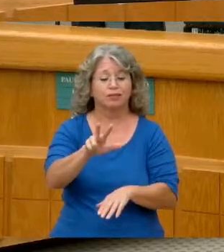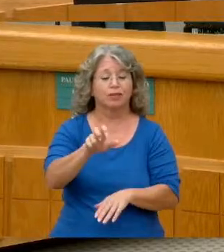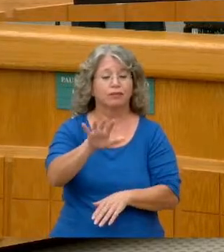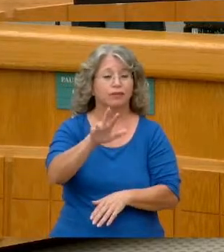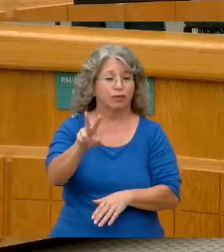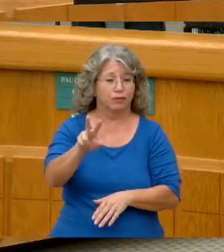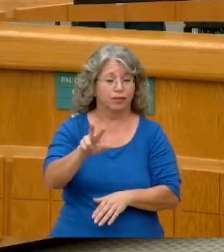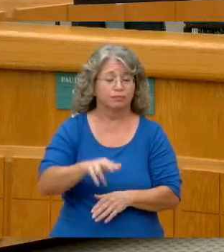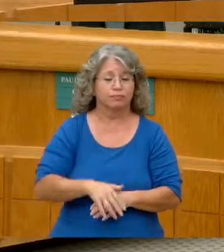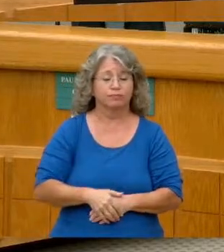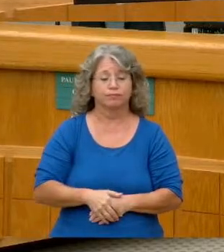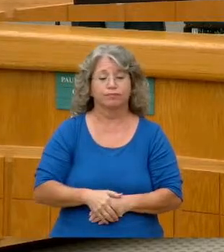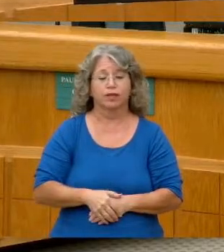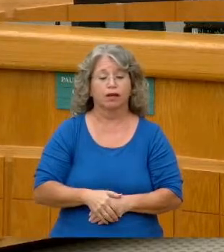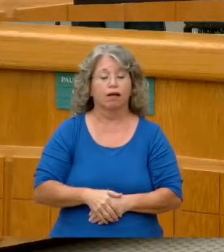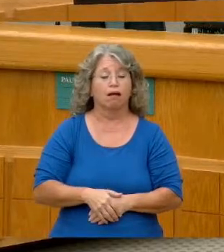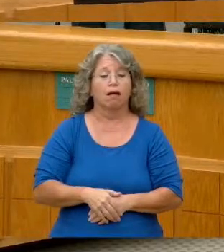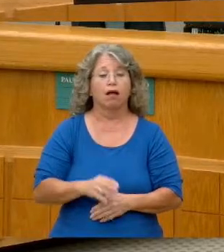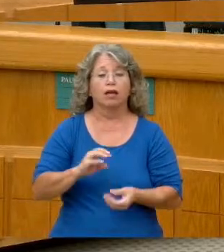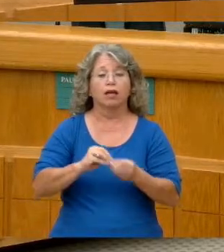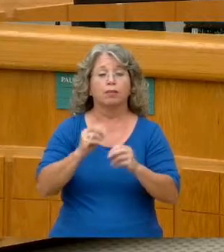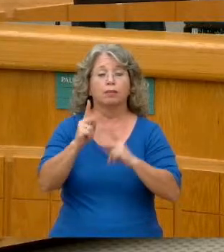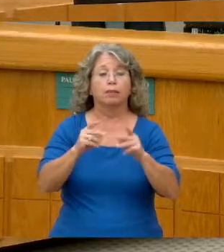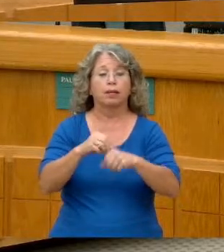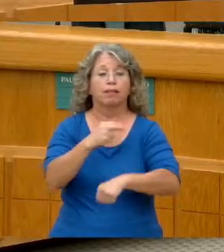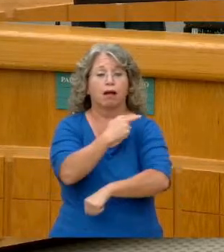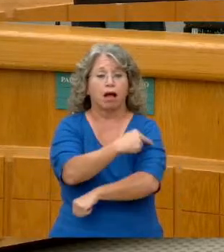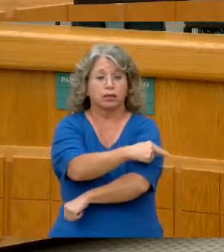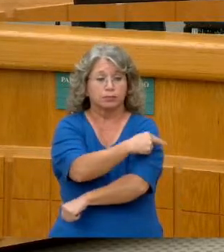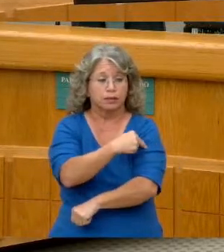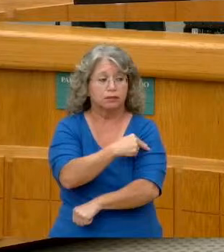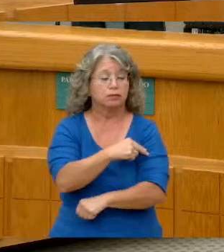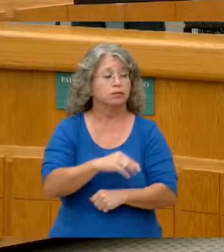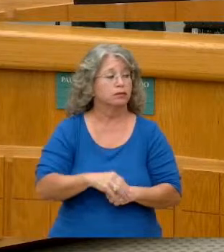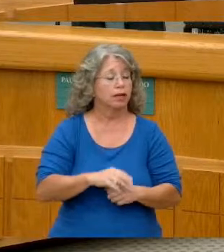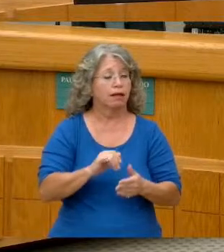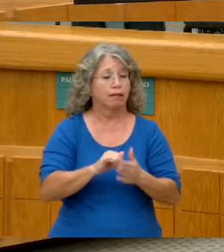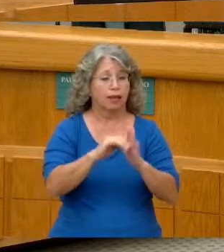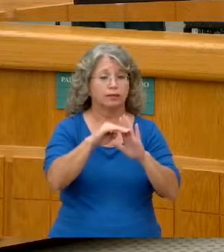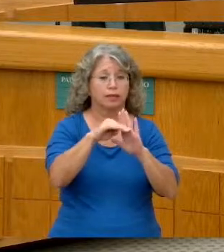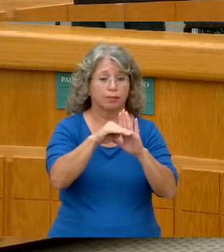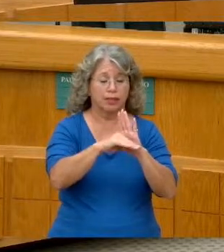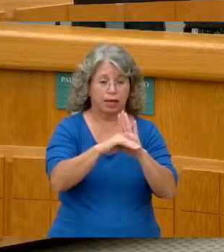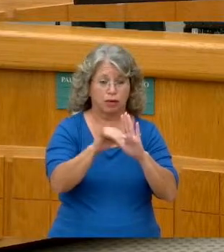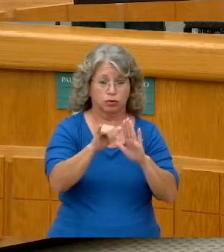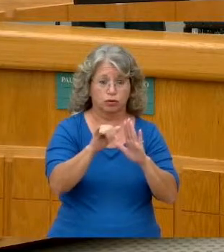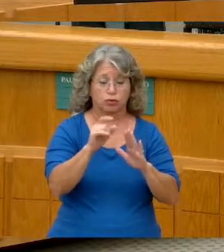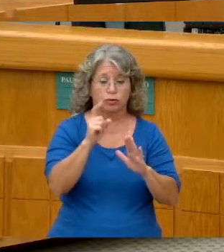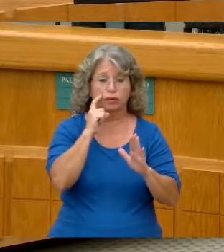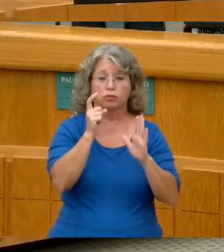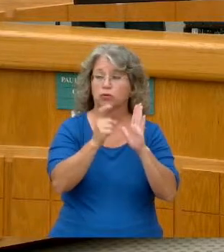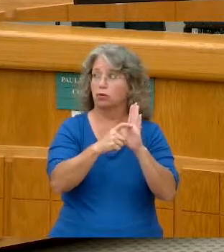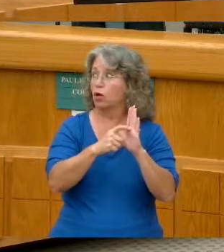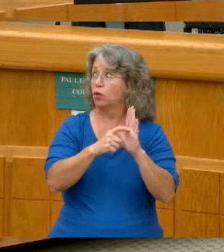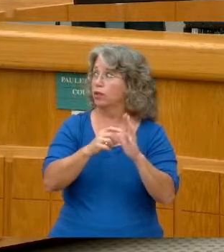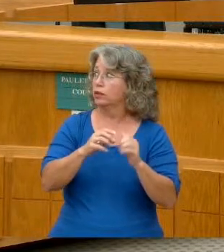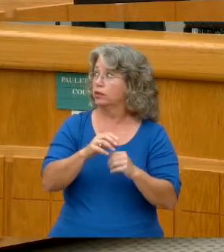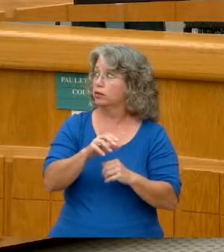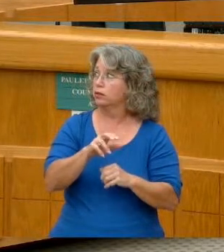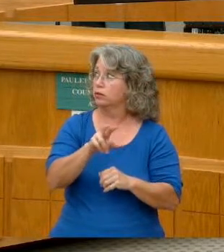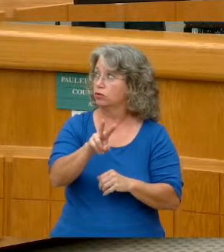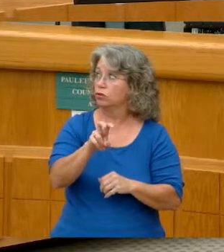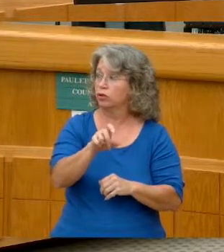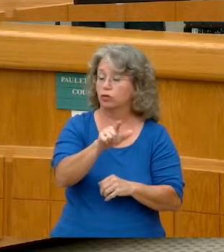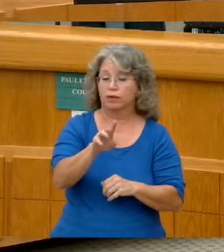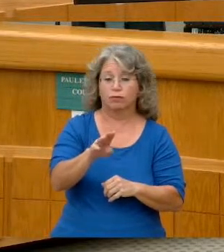These are the hospitalizations, and the hospitalizations also are coming down. If you look at the left side of the graph, you see 224,